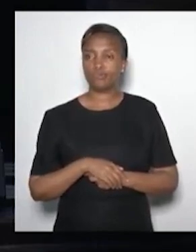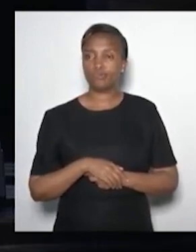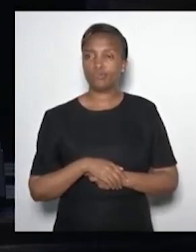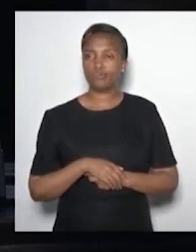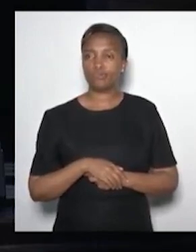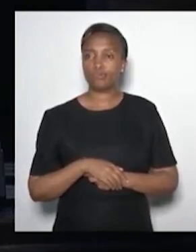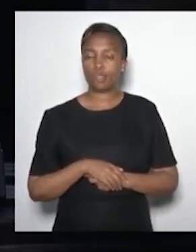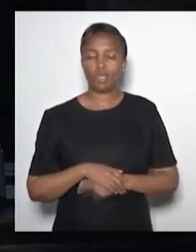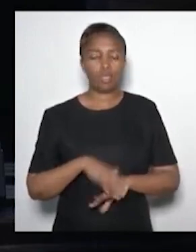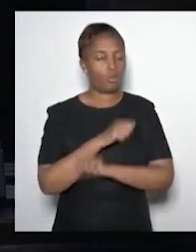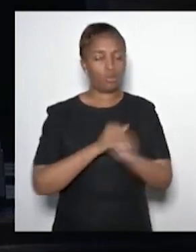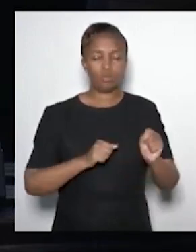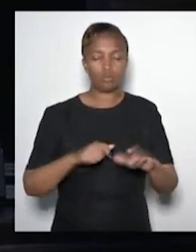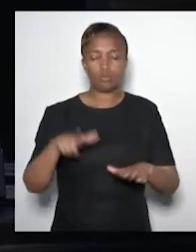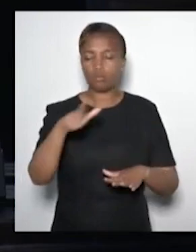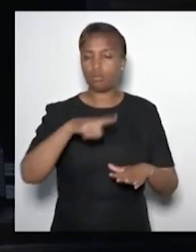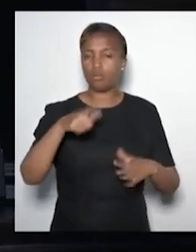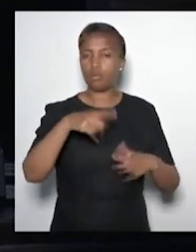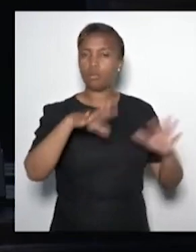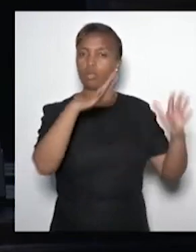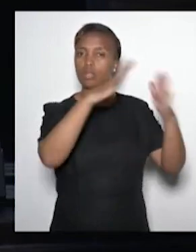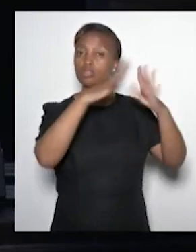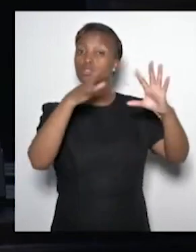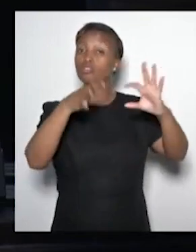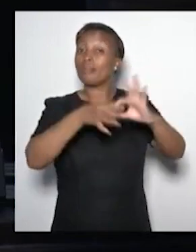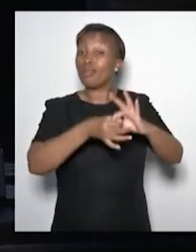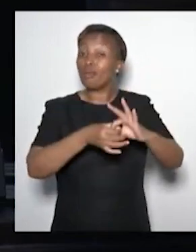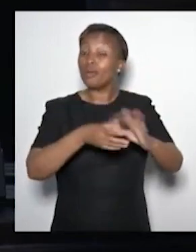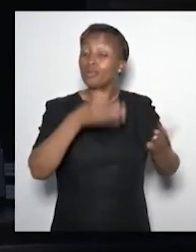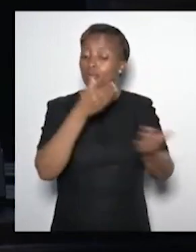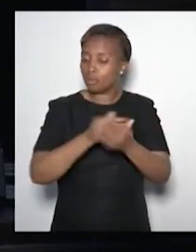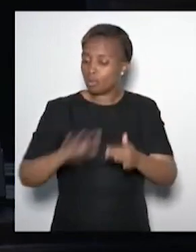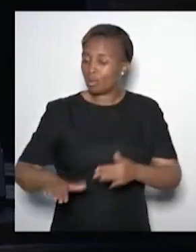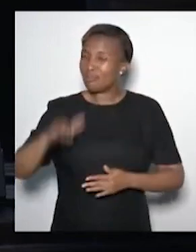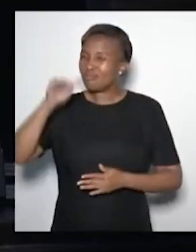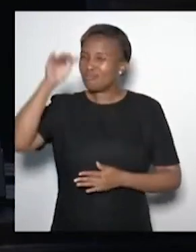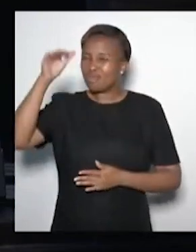he was not in a local church where you can grow quickly